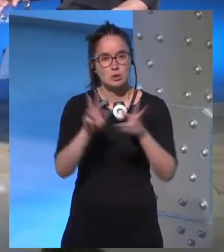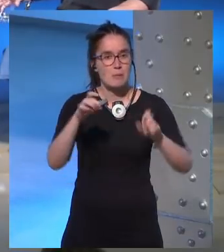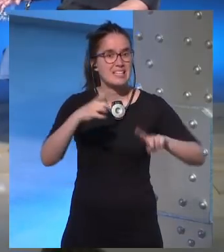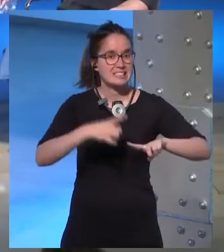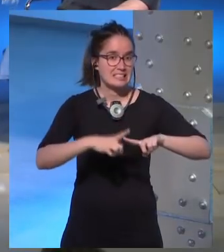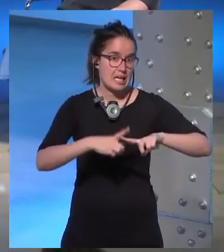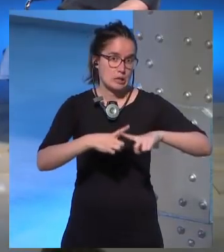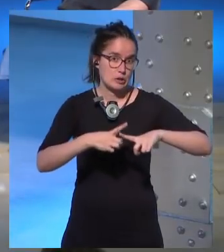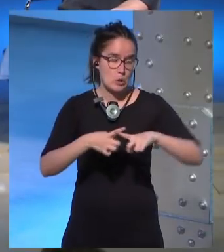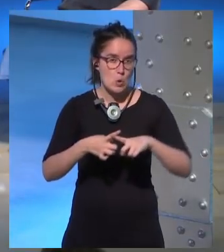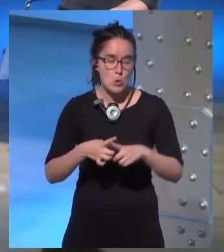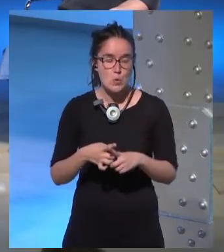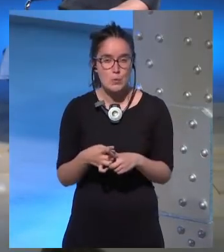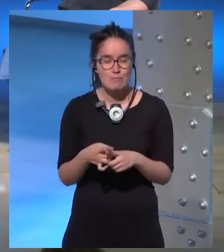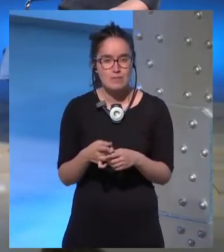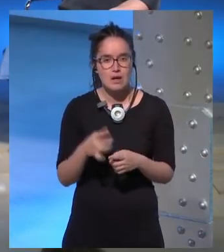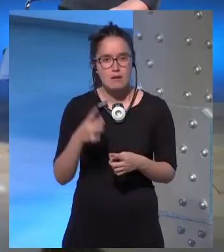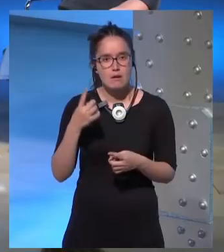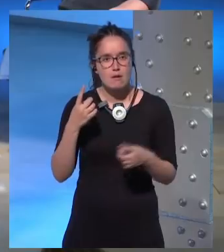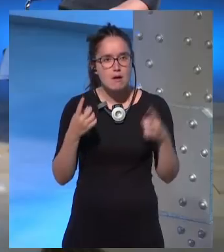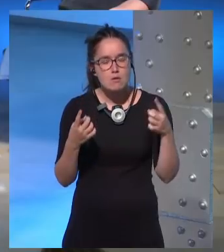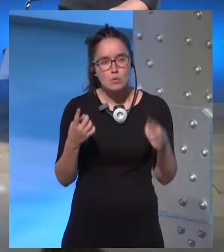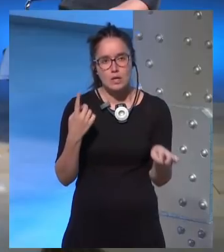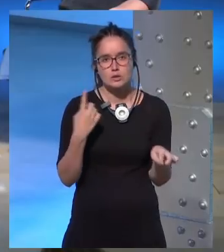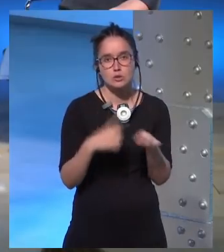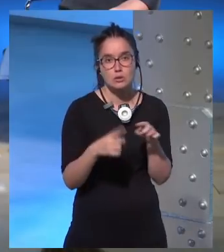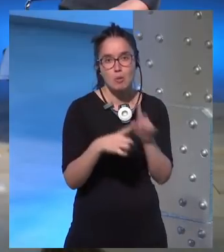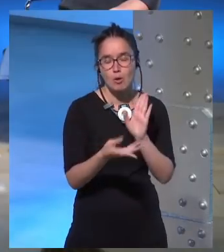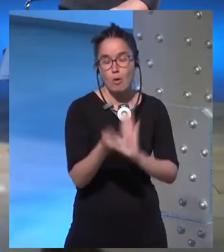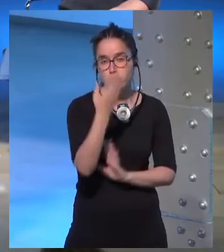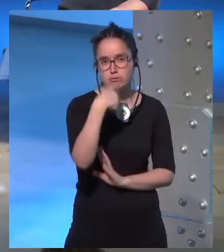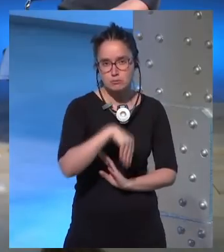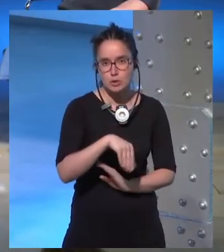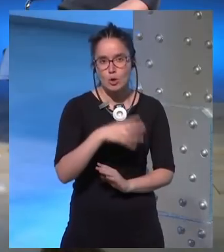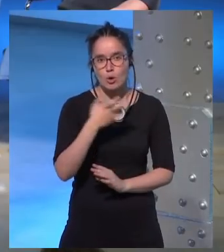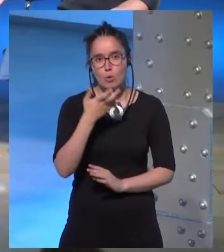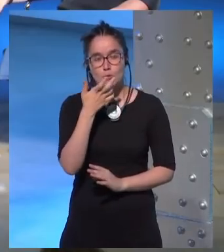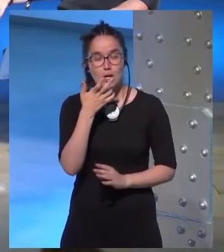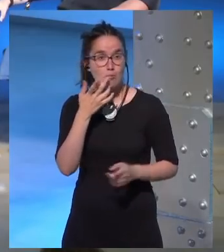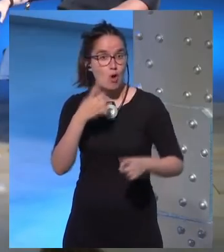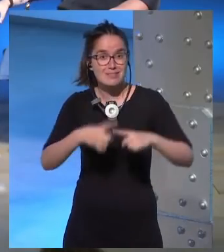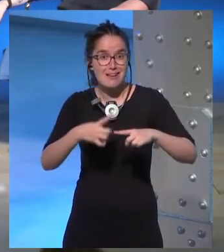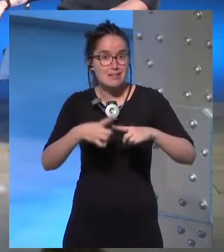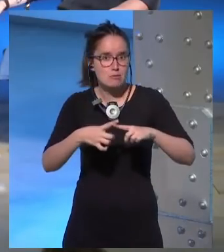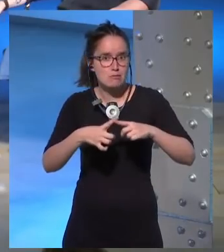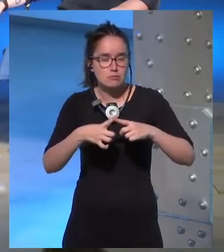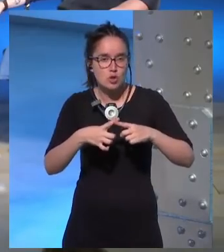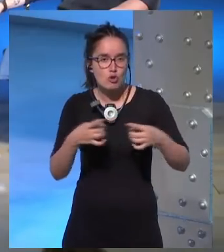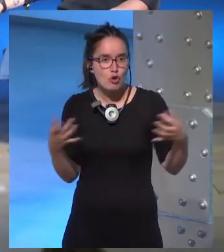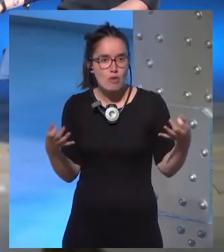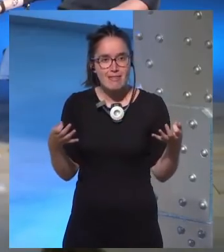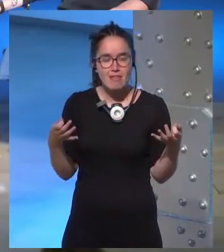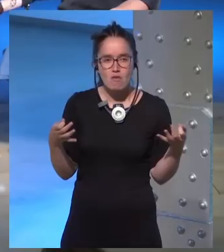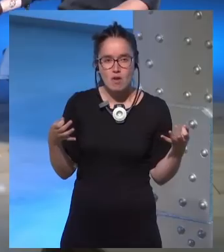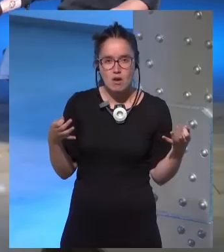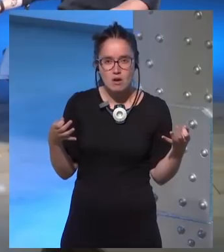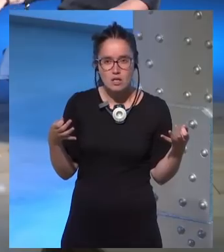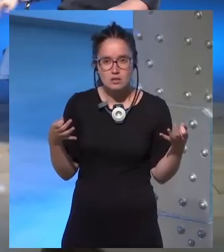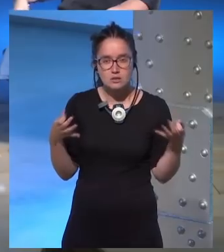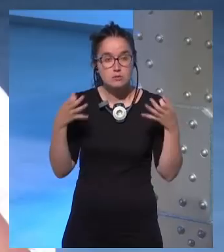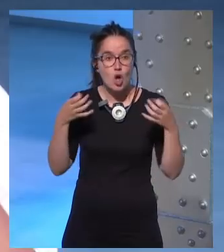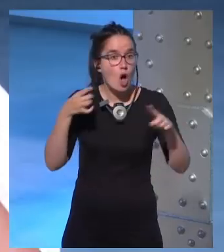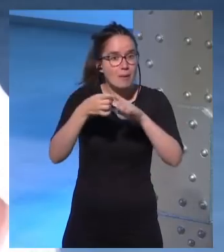obscured. Having sex is not all about having babies. We are social animals, and social animals have sex because yes, it